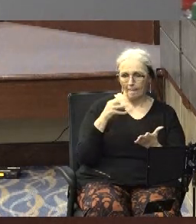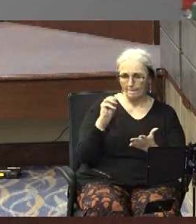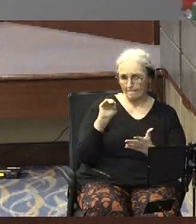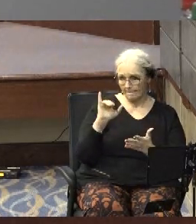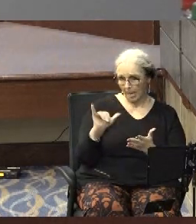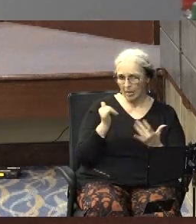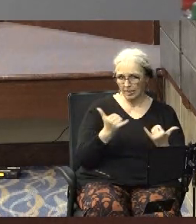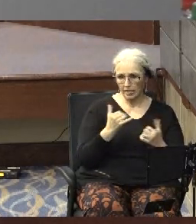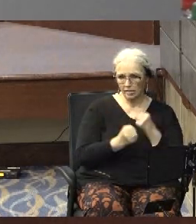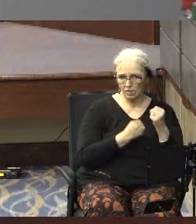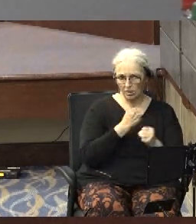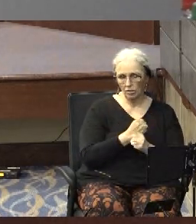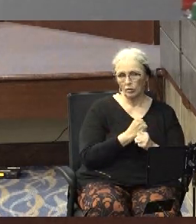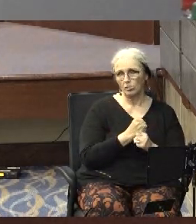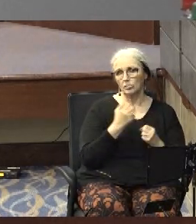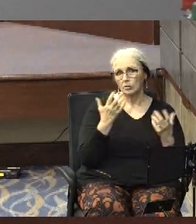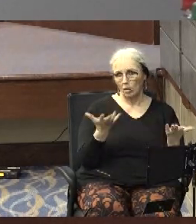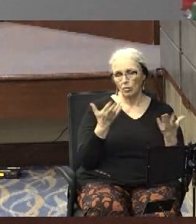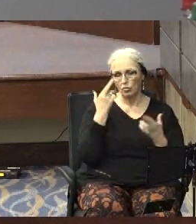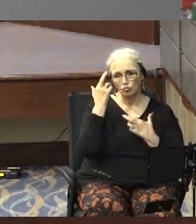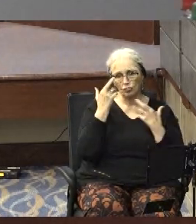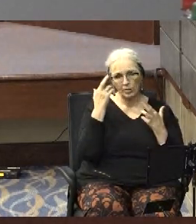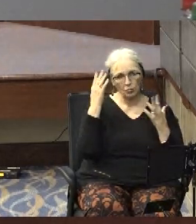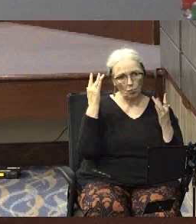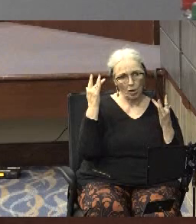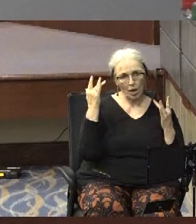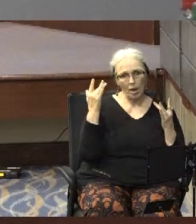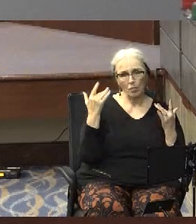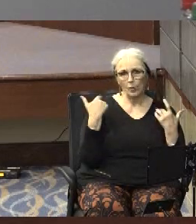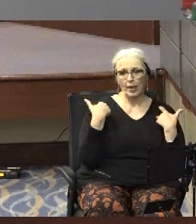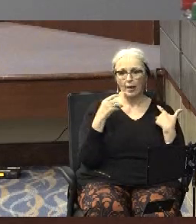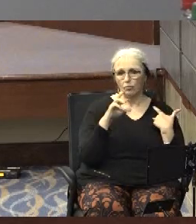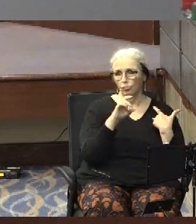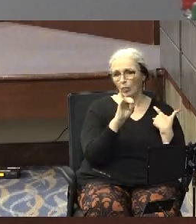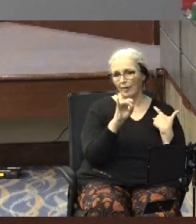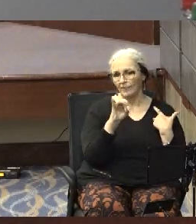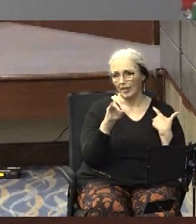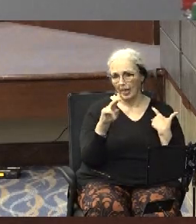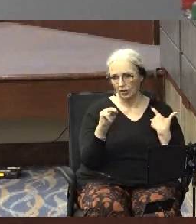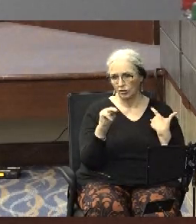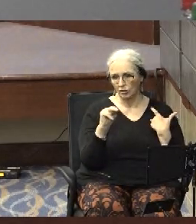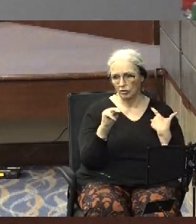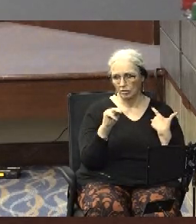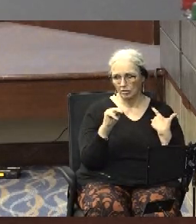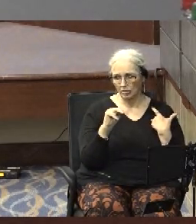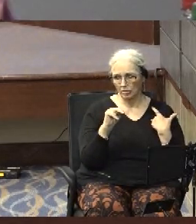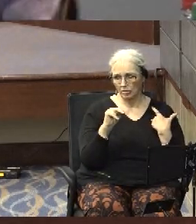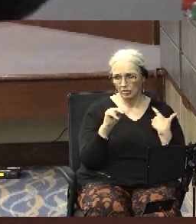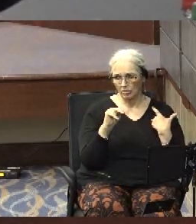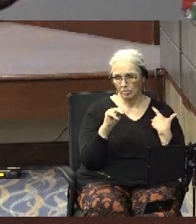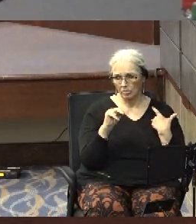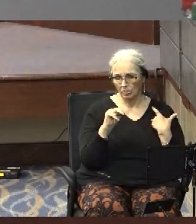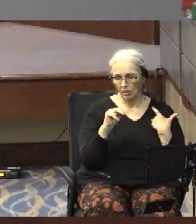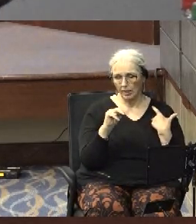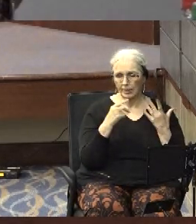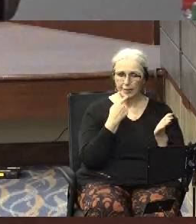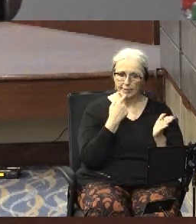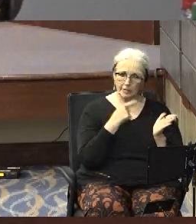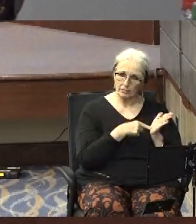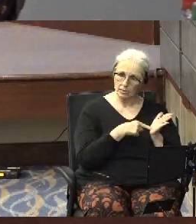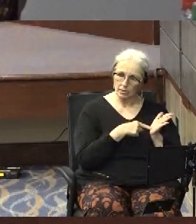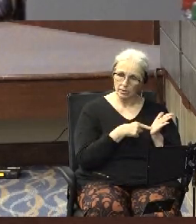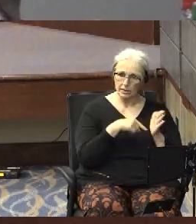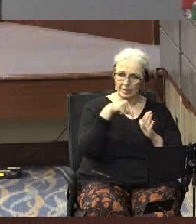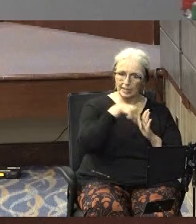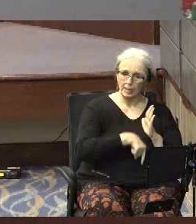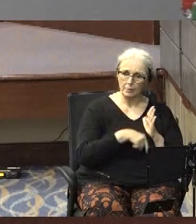So we were under, there's reasoning for the ratification that it's noted in the item, but it's kind of deep in the